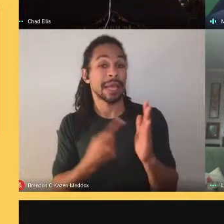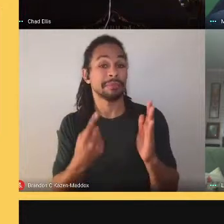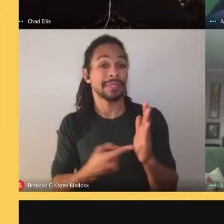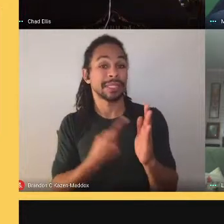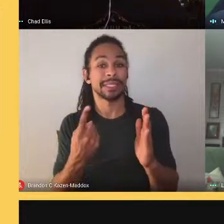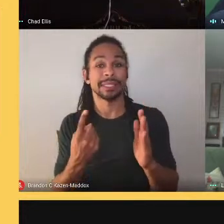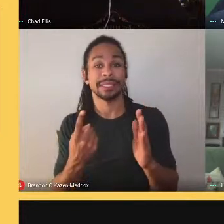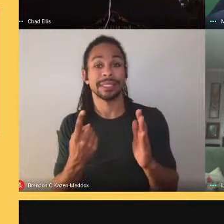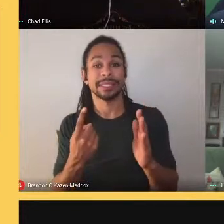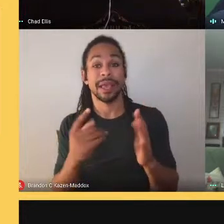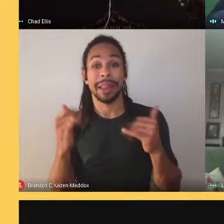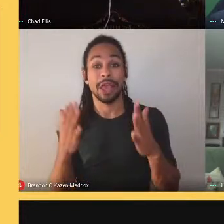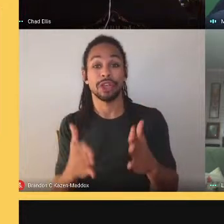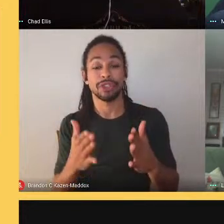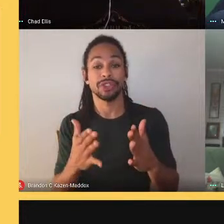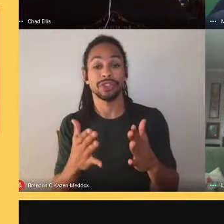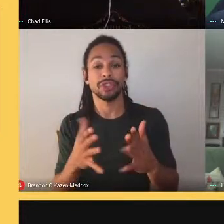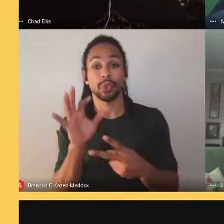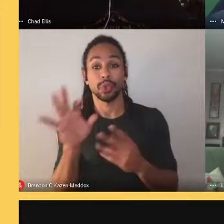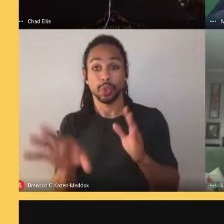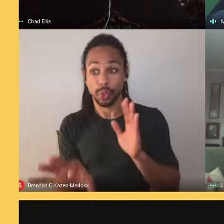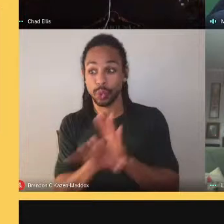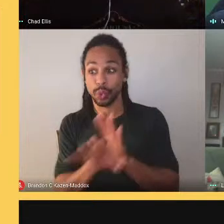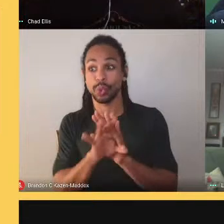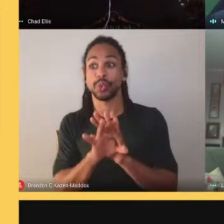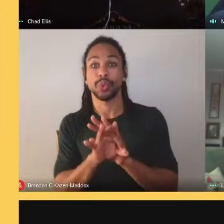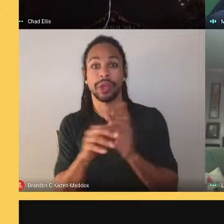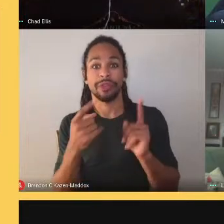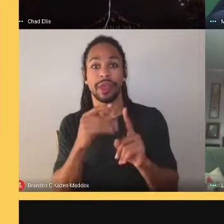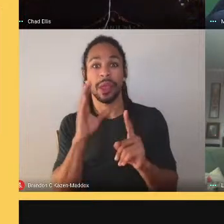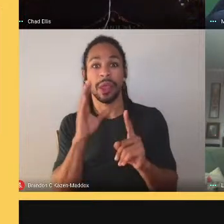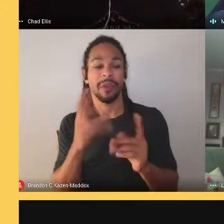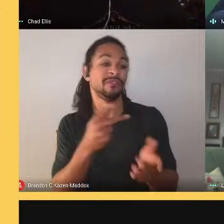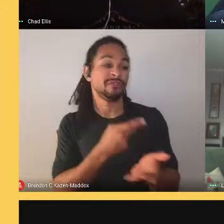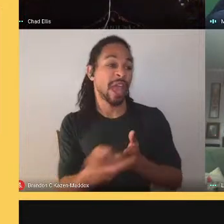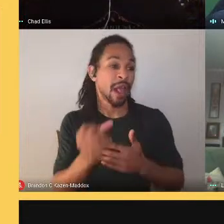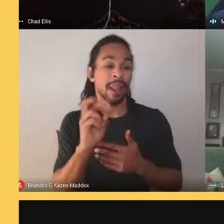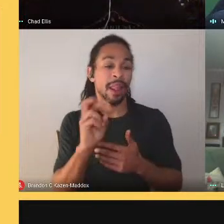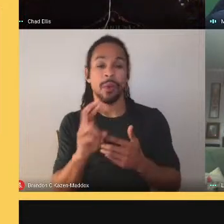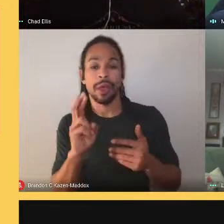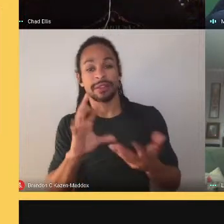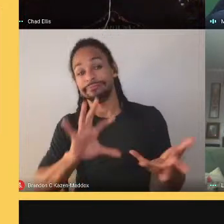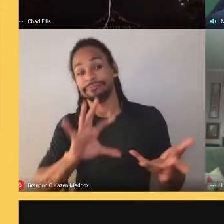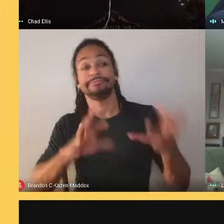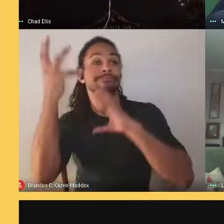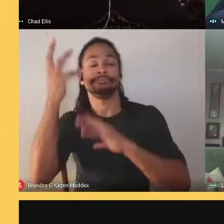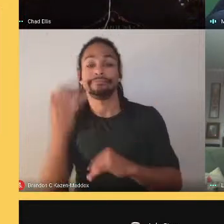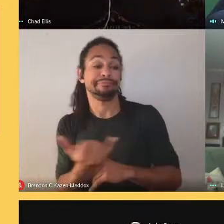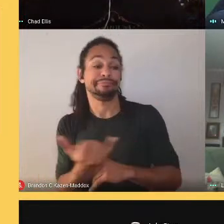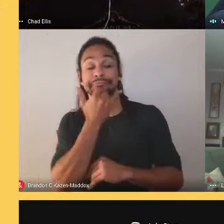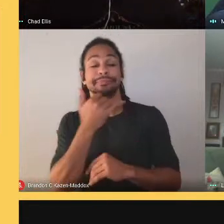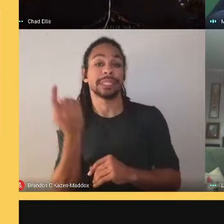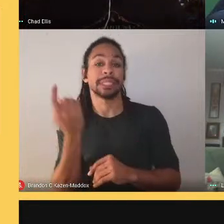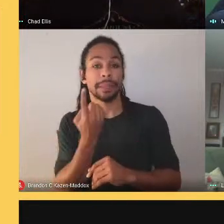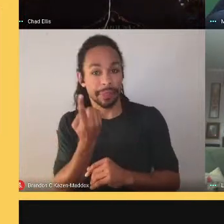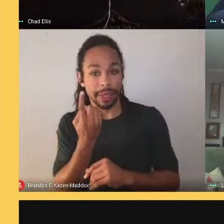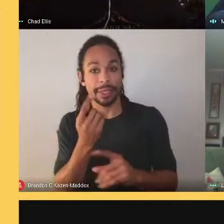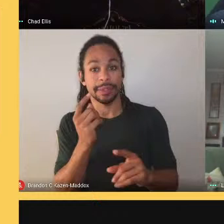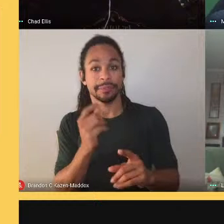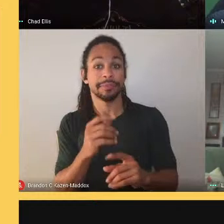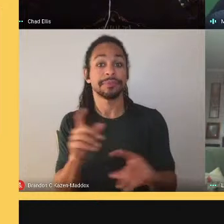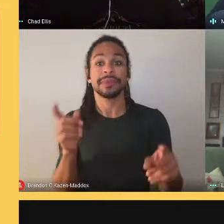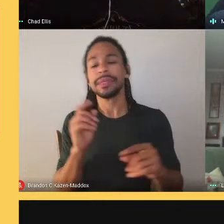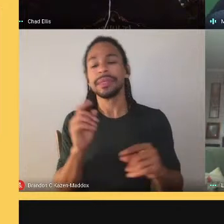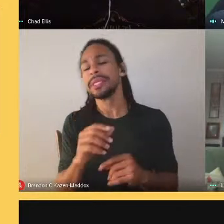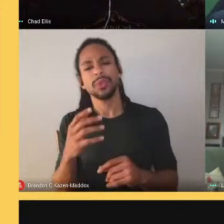fail or bumble something by themselves. At that point, I'm like, I'm not gonna let you roll. Like, I think one of the